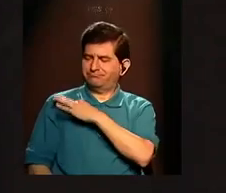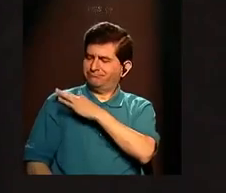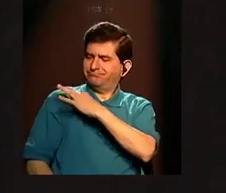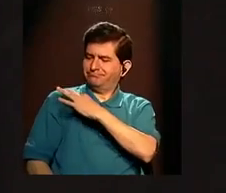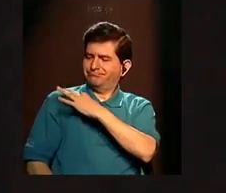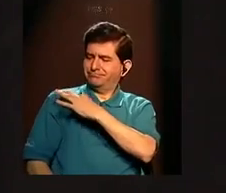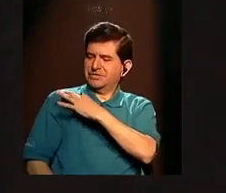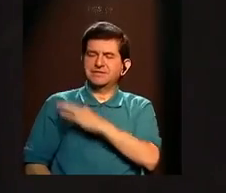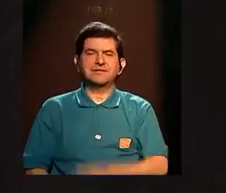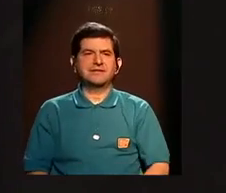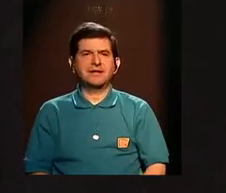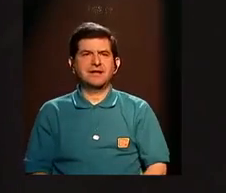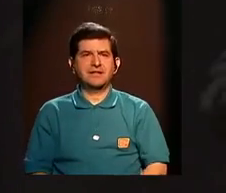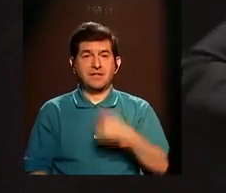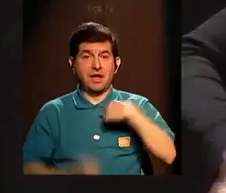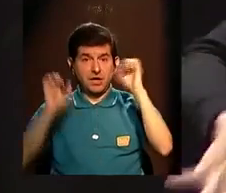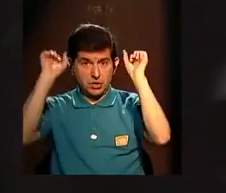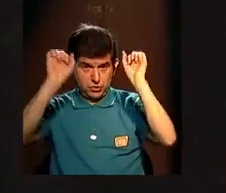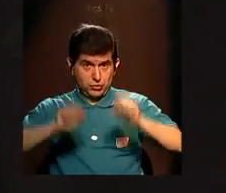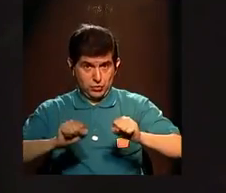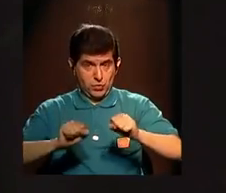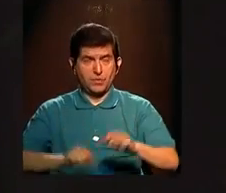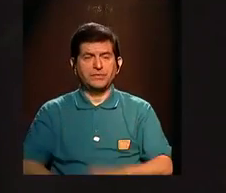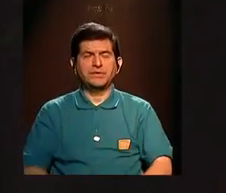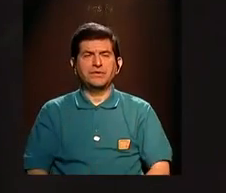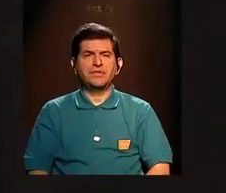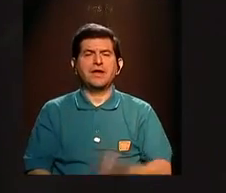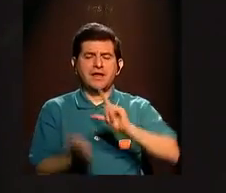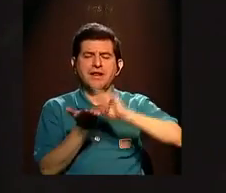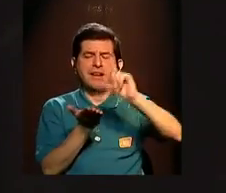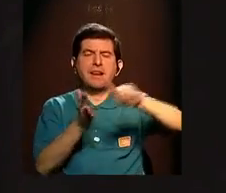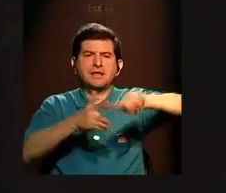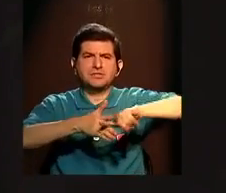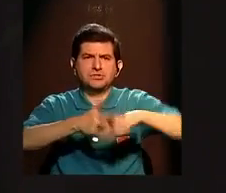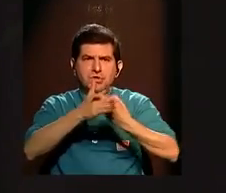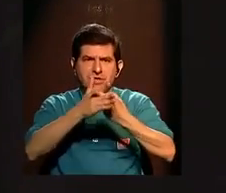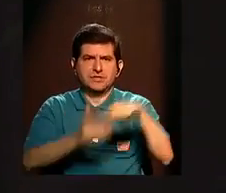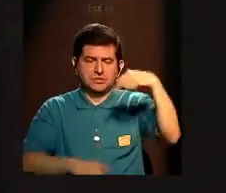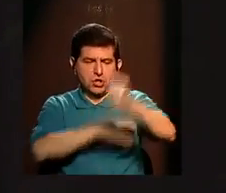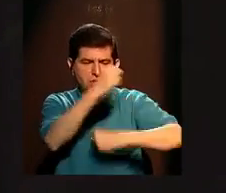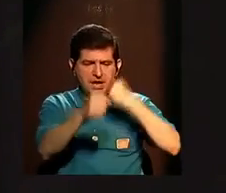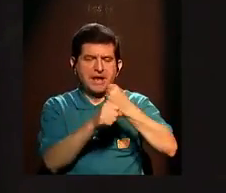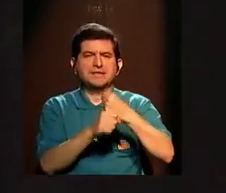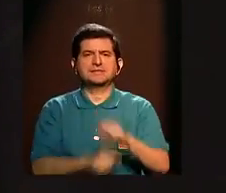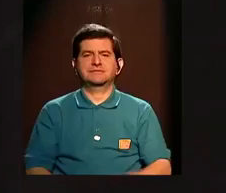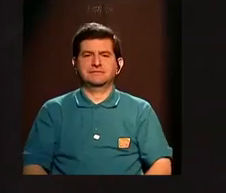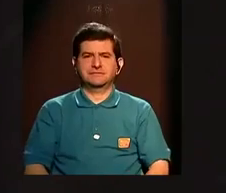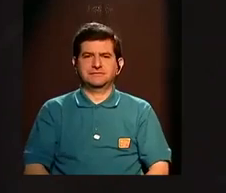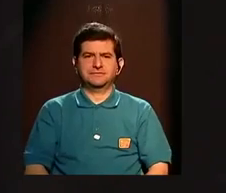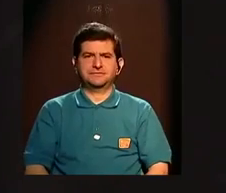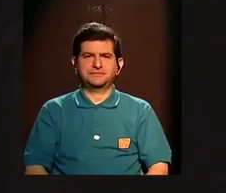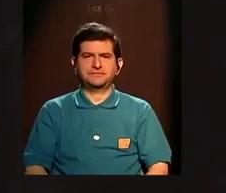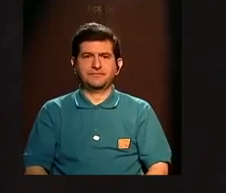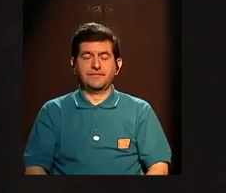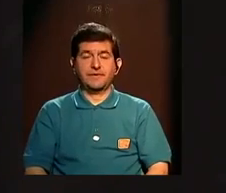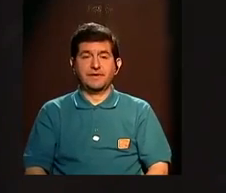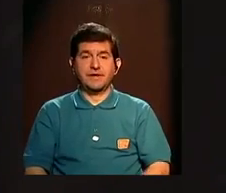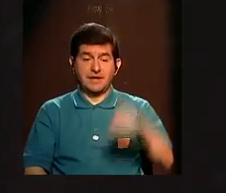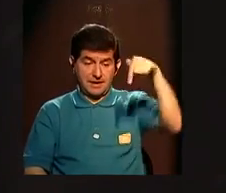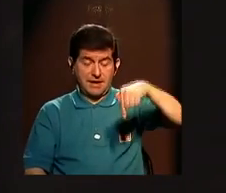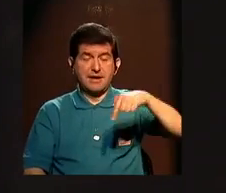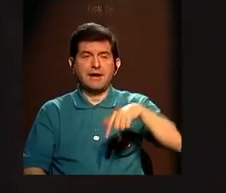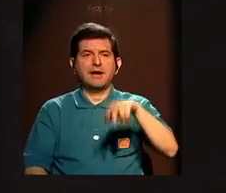the inaugural lecture for this academic year here at the University of Costa